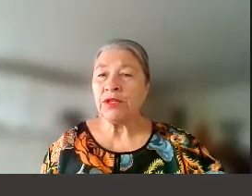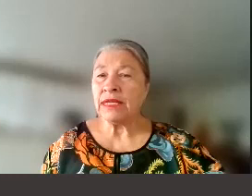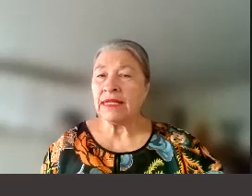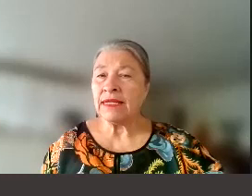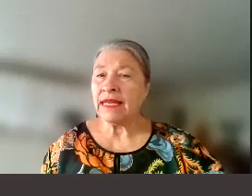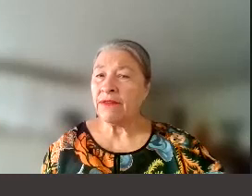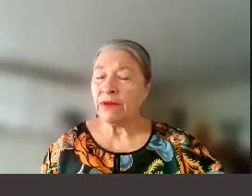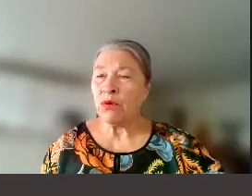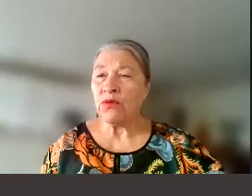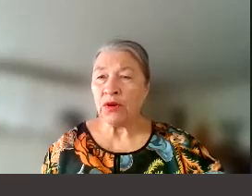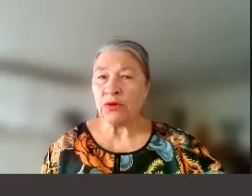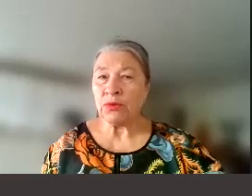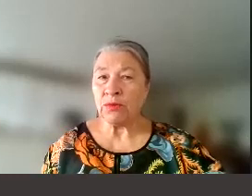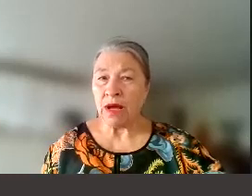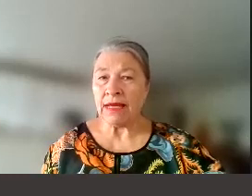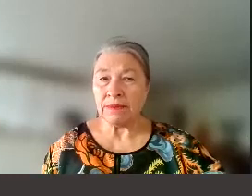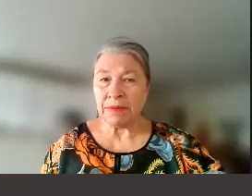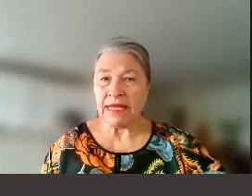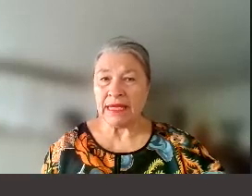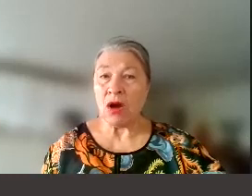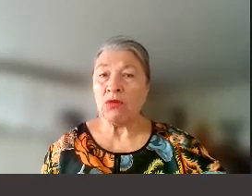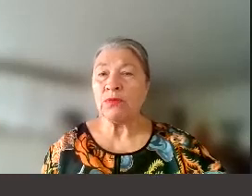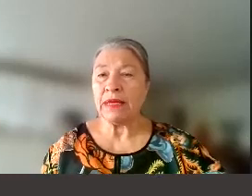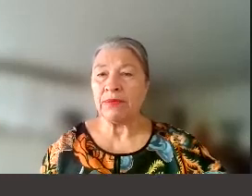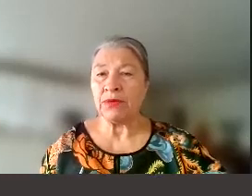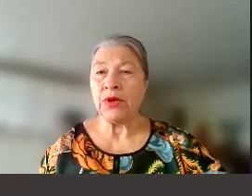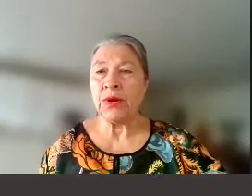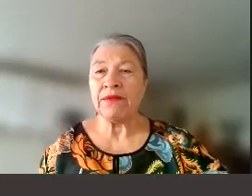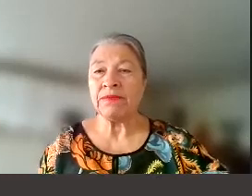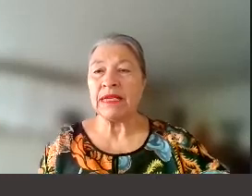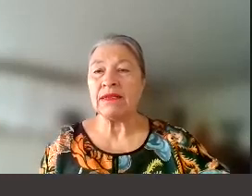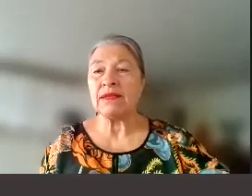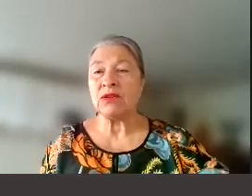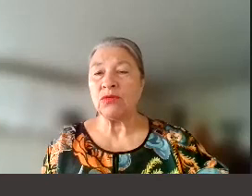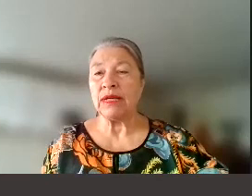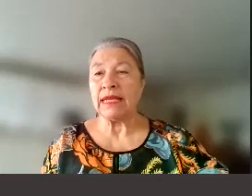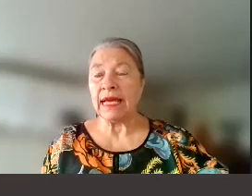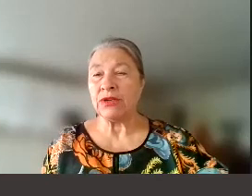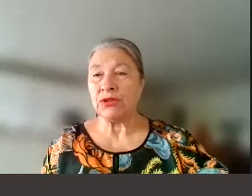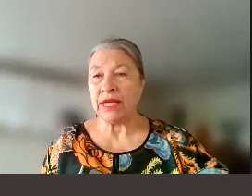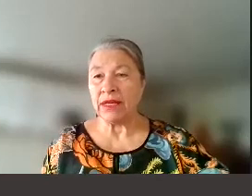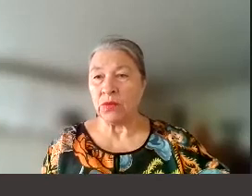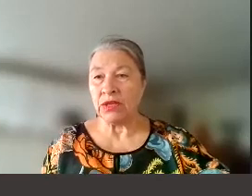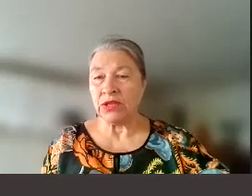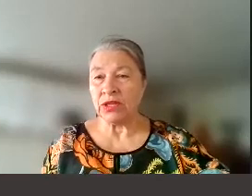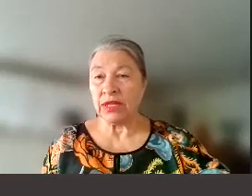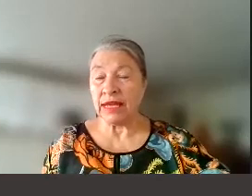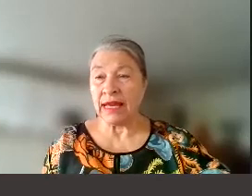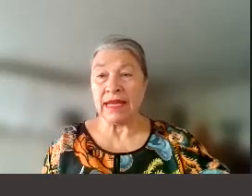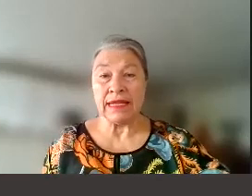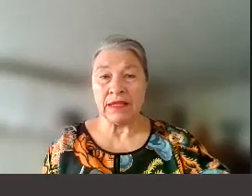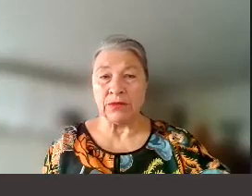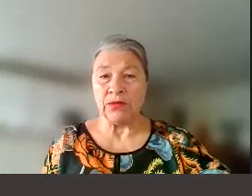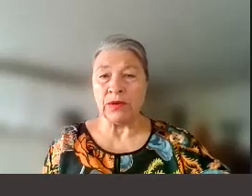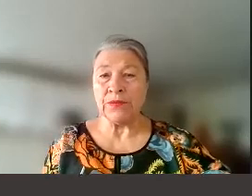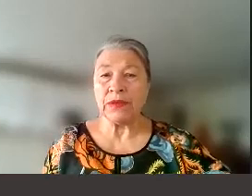those communities, the even more vulnerable might be older people who haven't been to school in the country in which